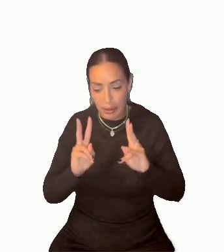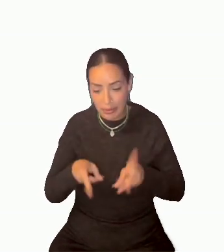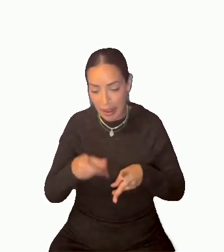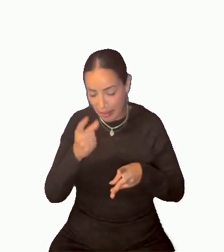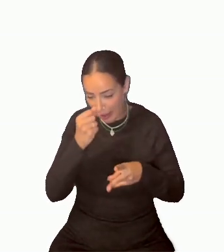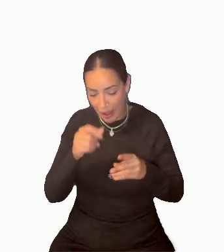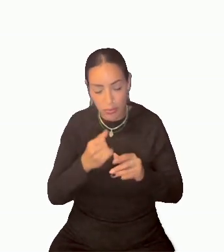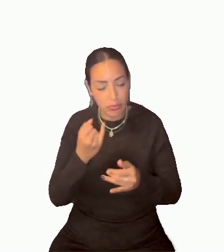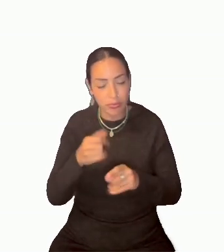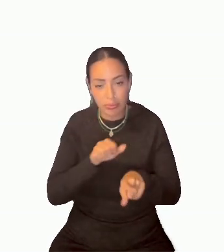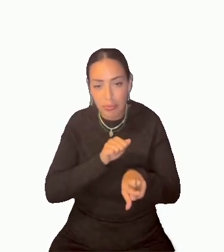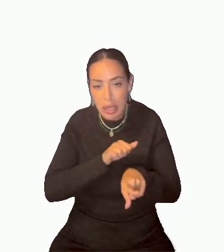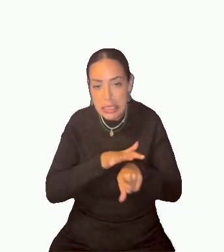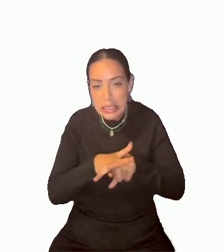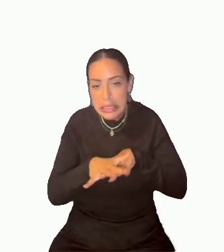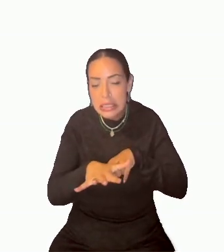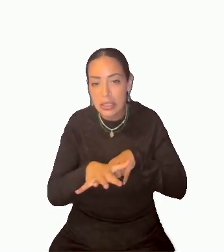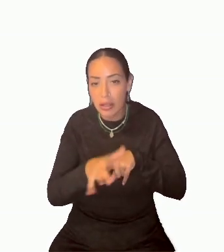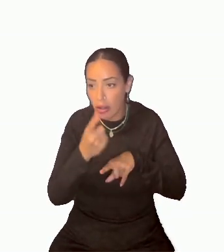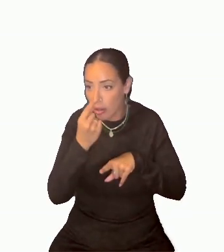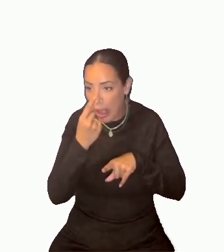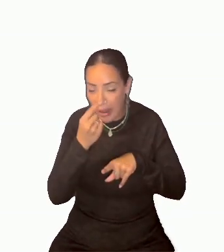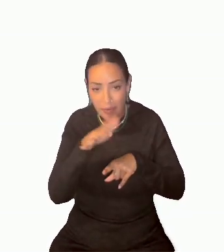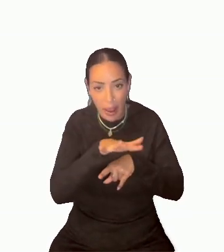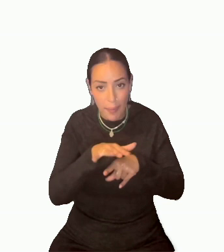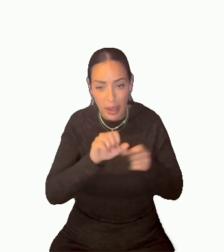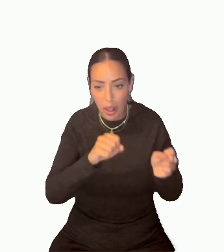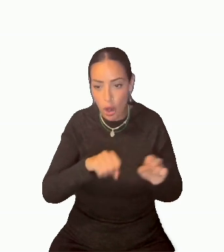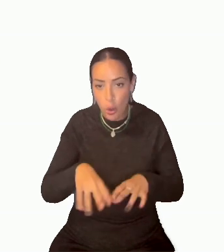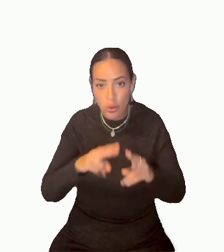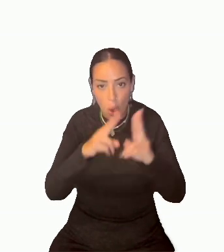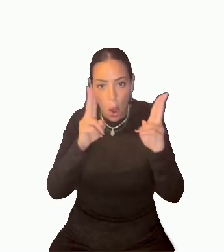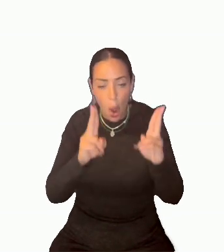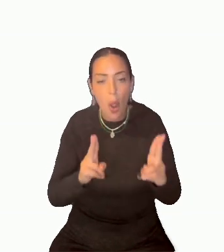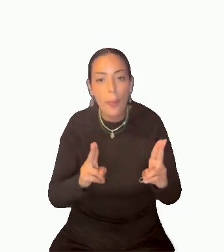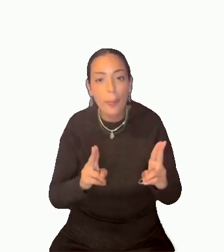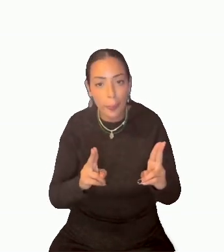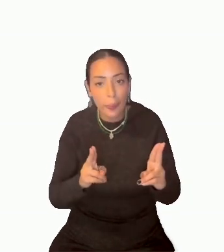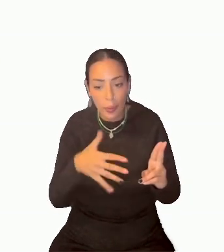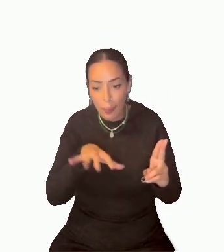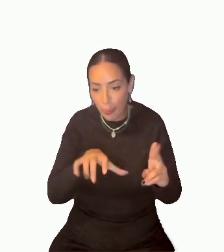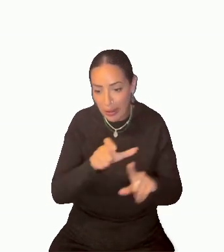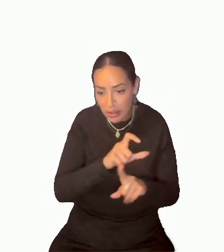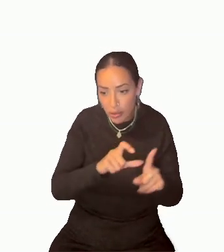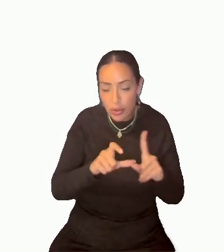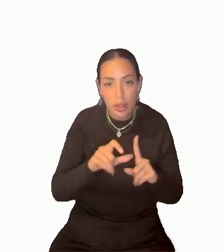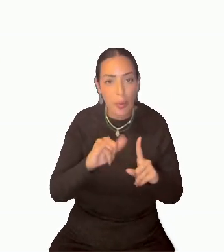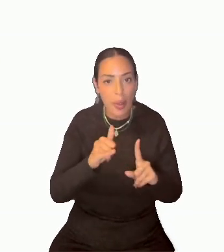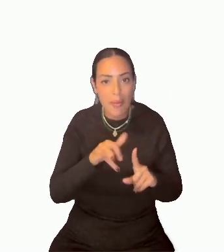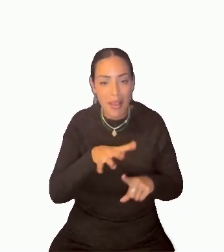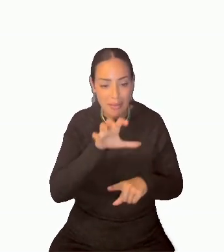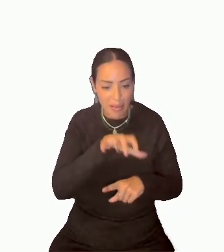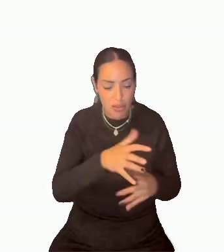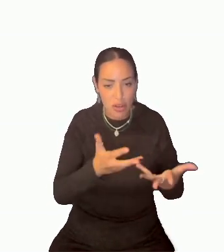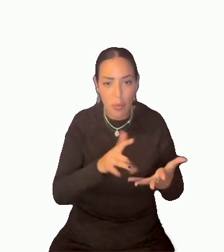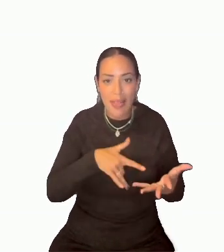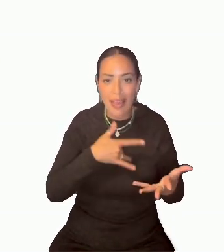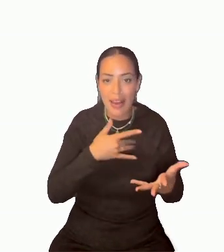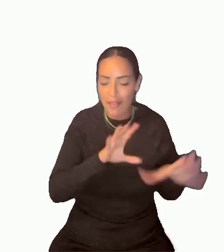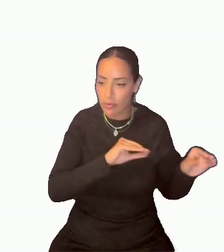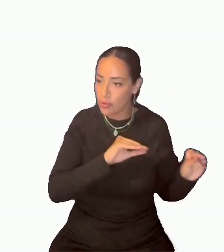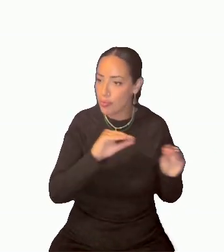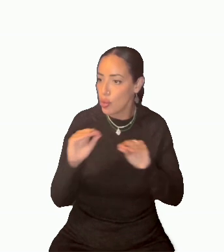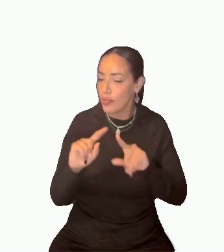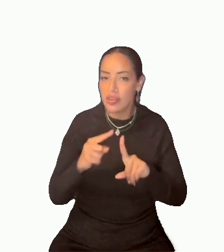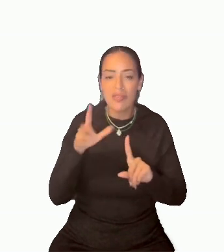have broader implications for families. They may lose their home, their place within a particular community, or even the country in which they live. And